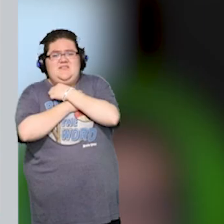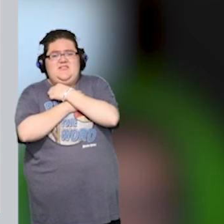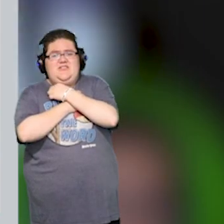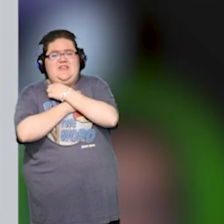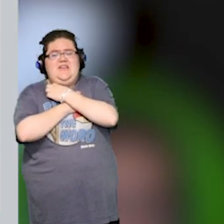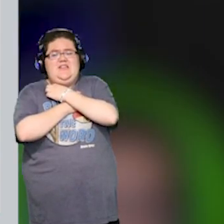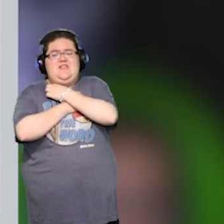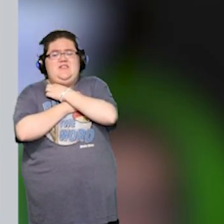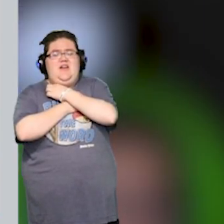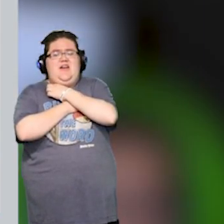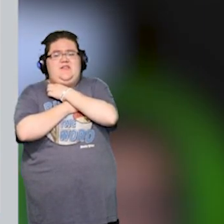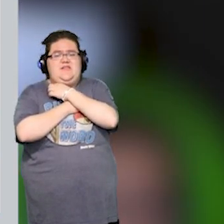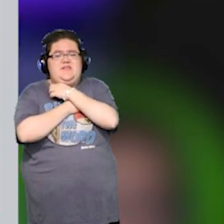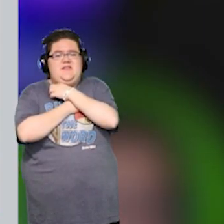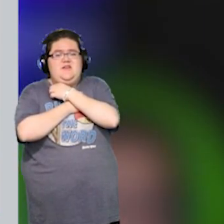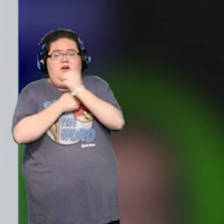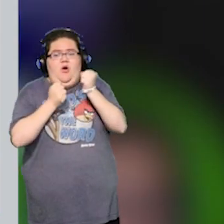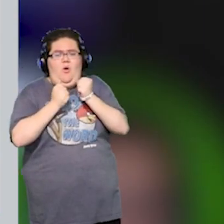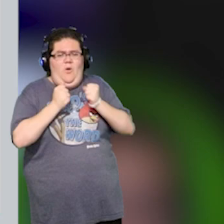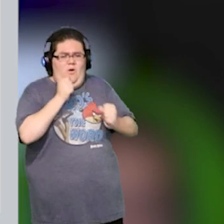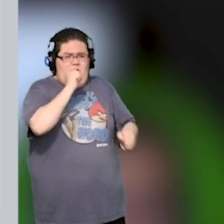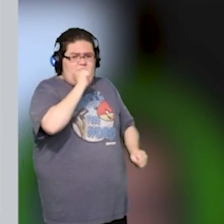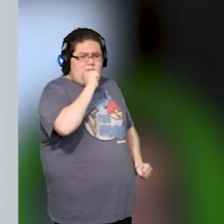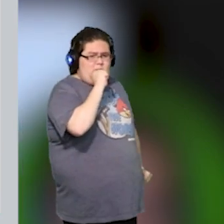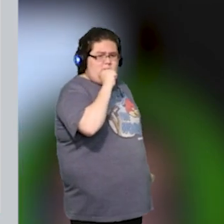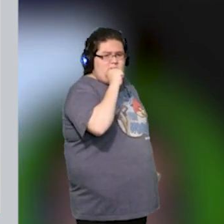Oh my god. Jesus.